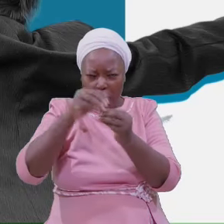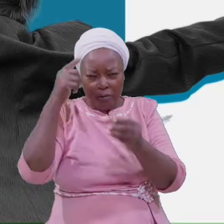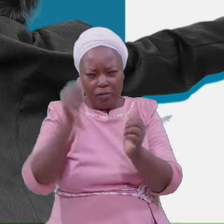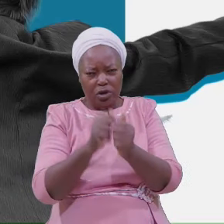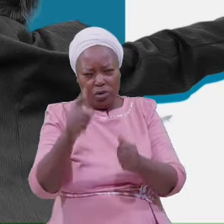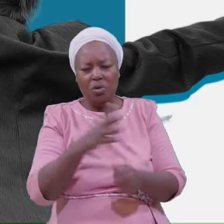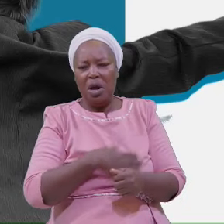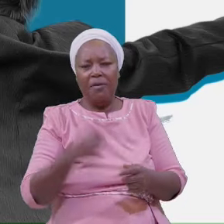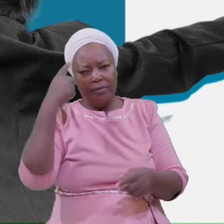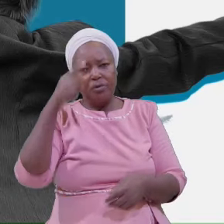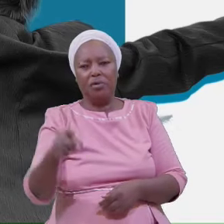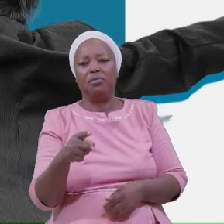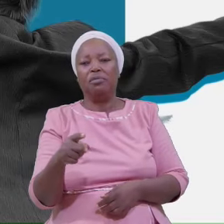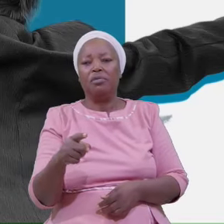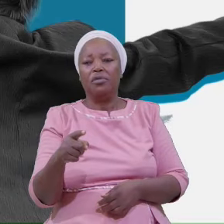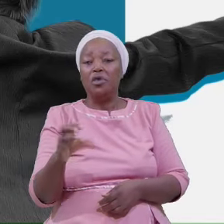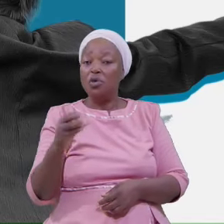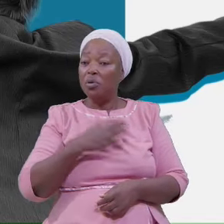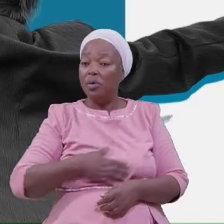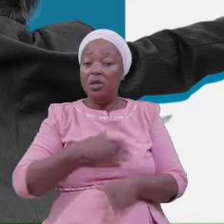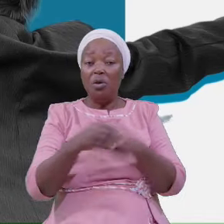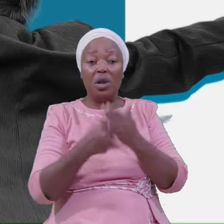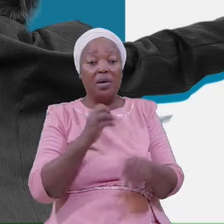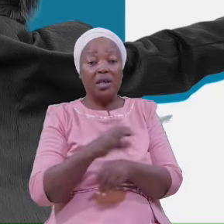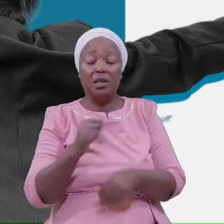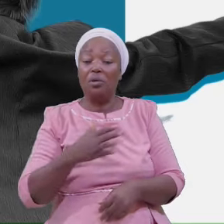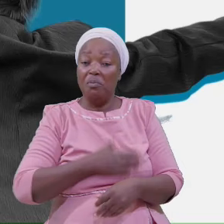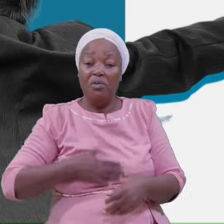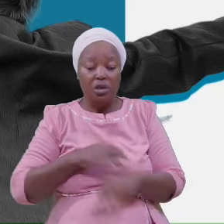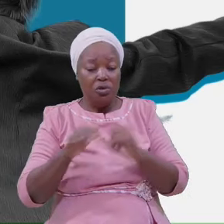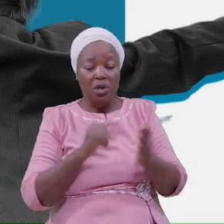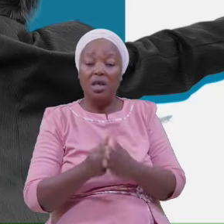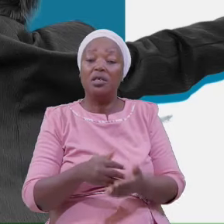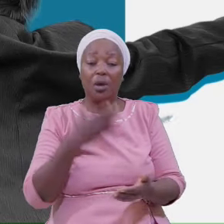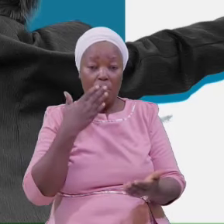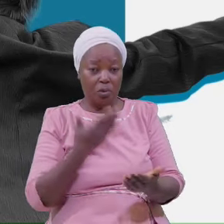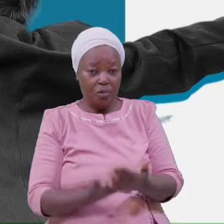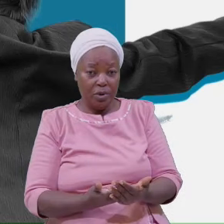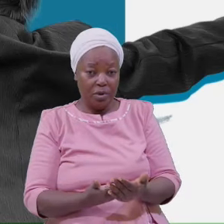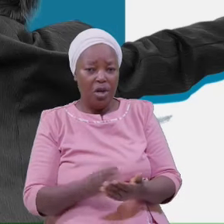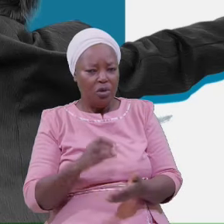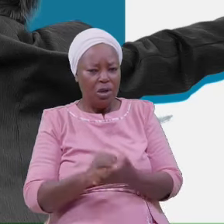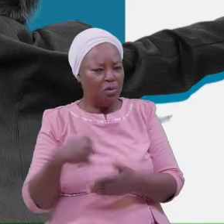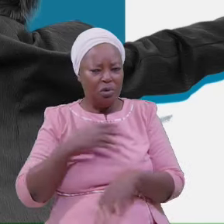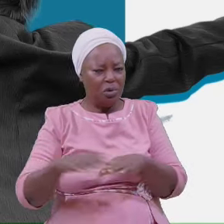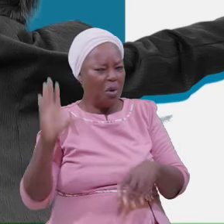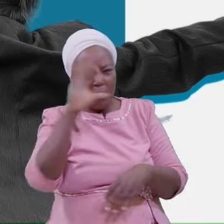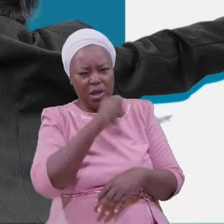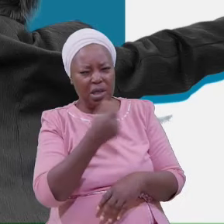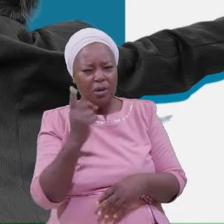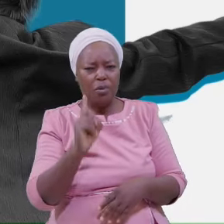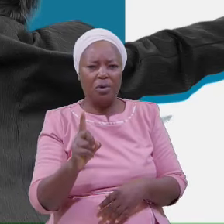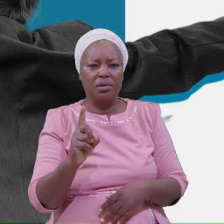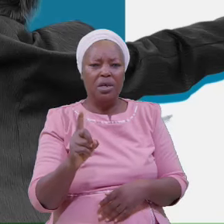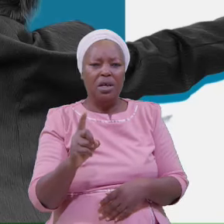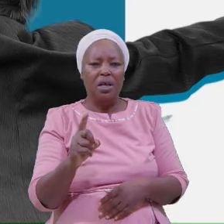diligently. Do it well so that the follow-up will be sure. We are not missing any of them. Please, let's write everything